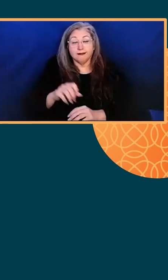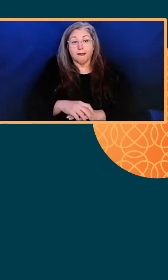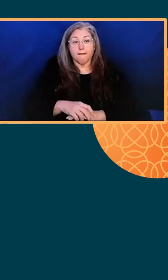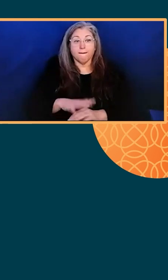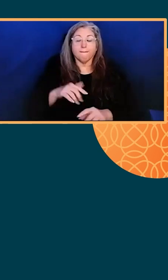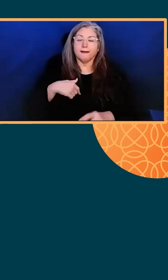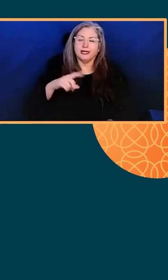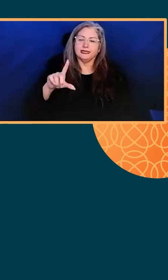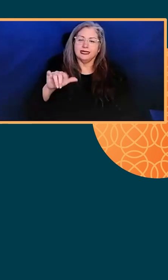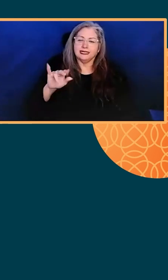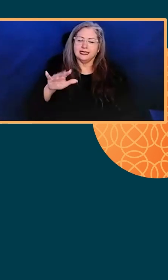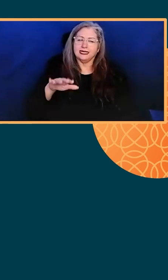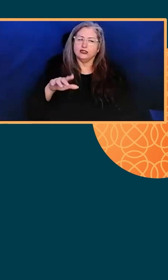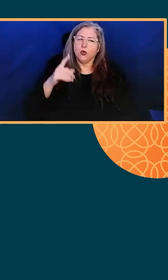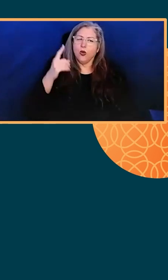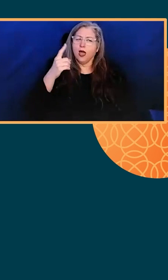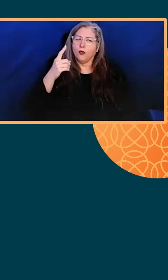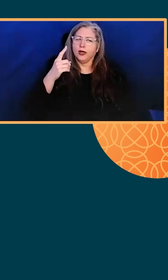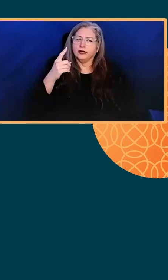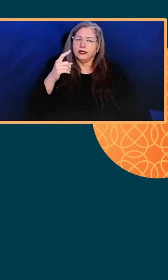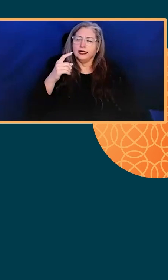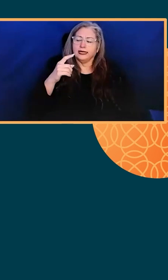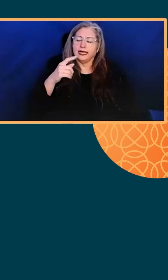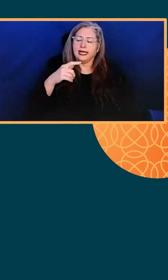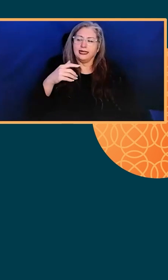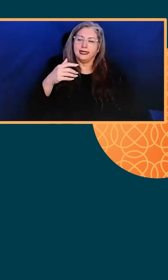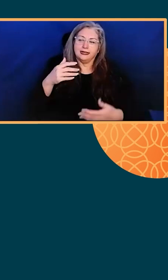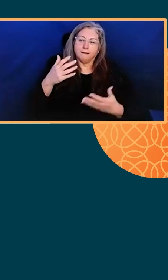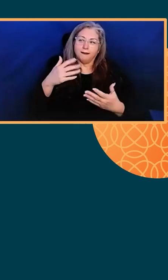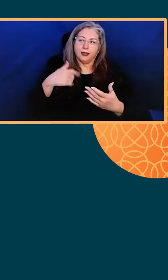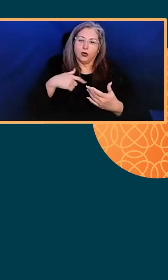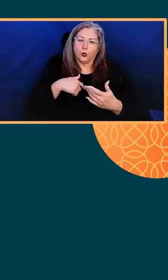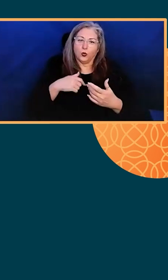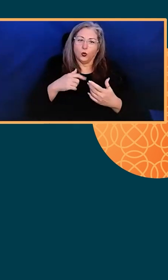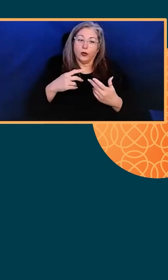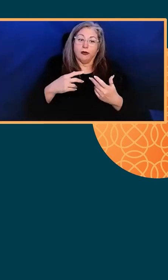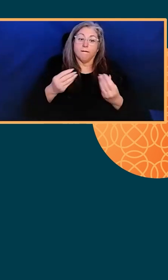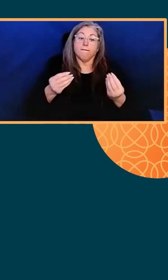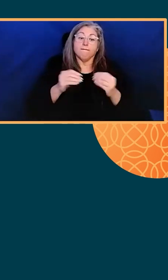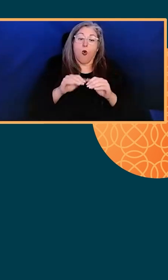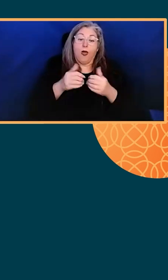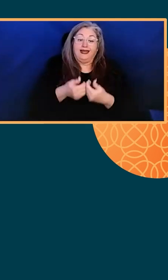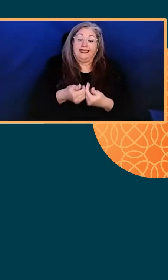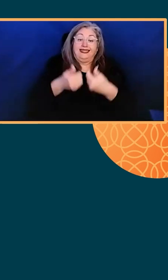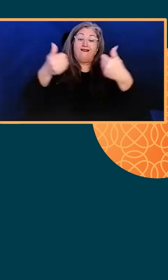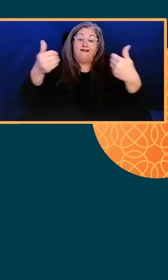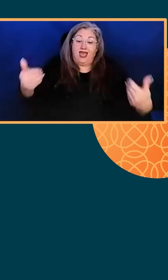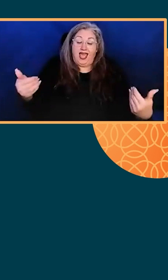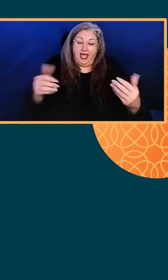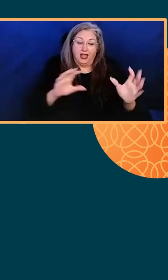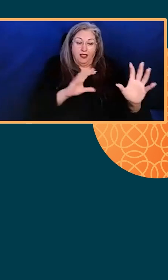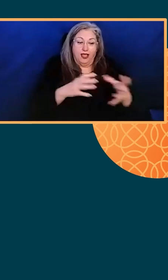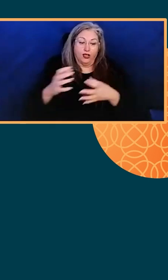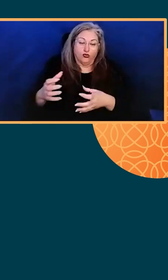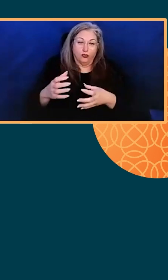This is Lindsey. Is it a way also that we further divide groups within